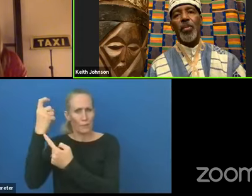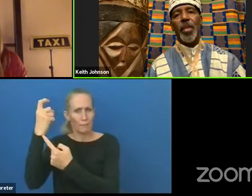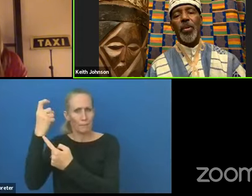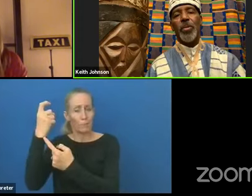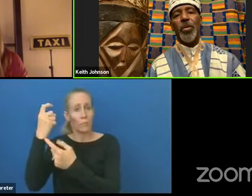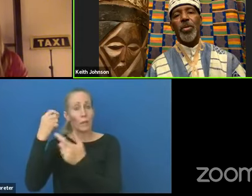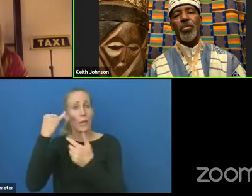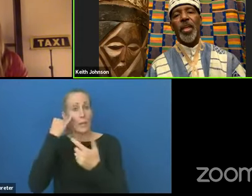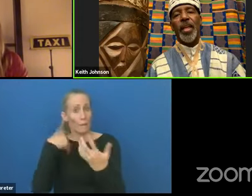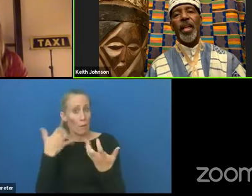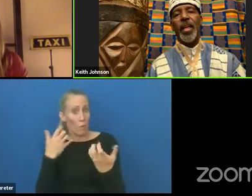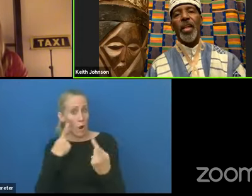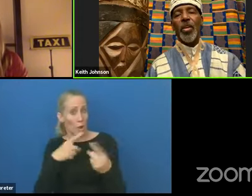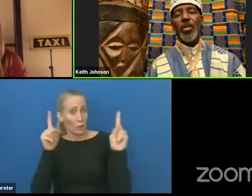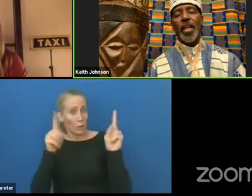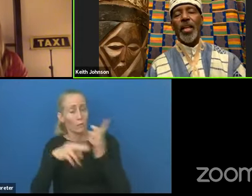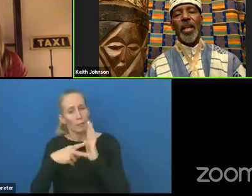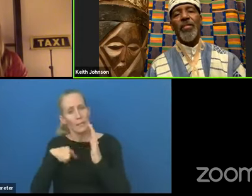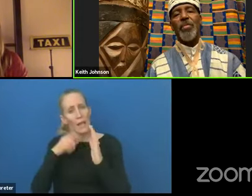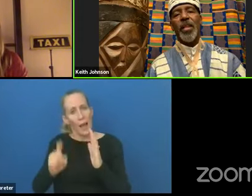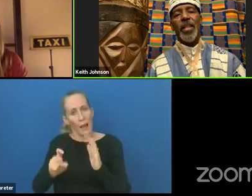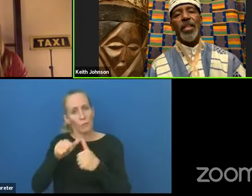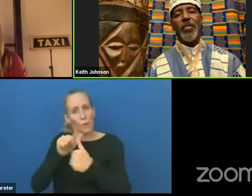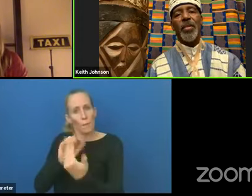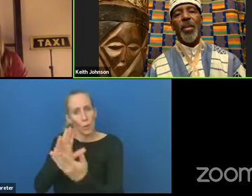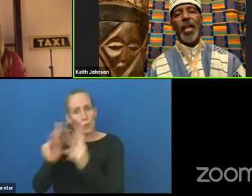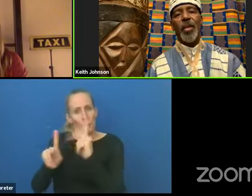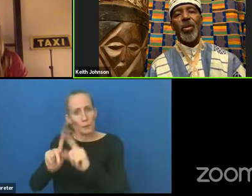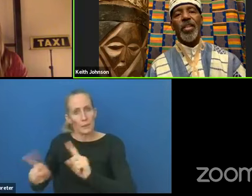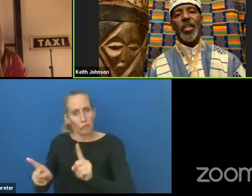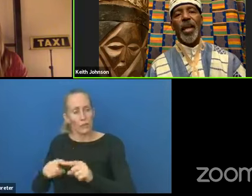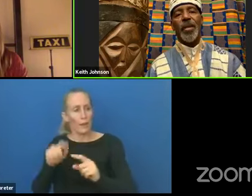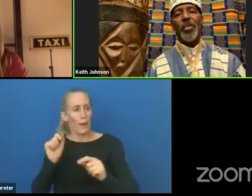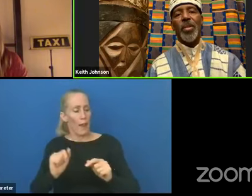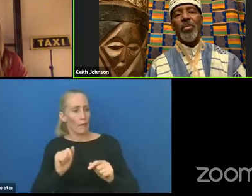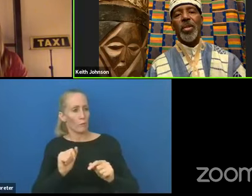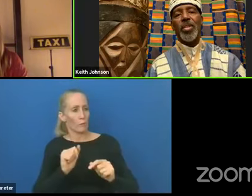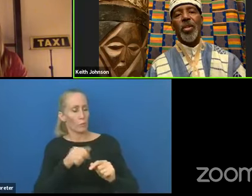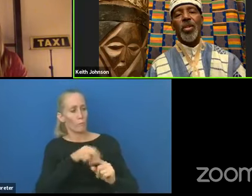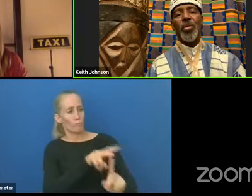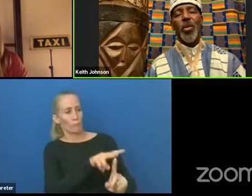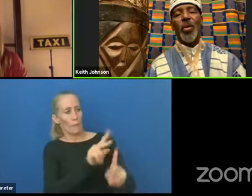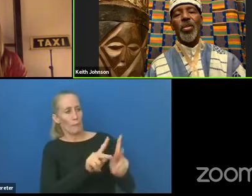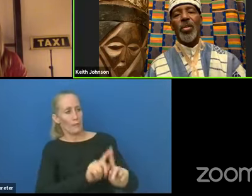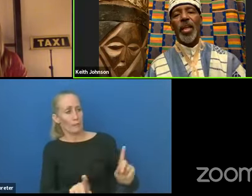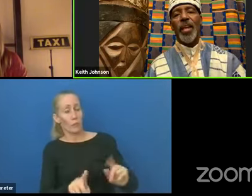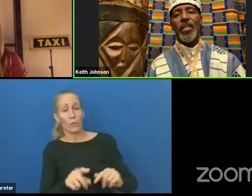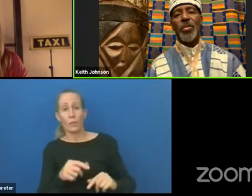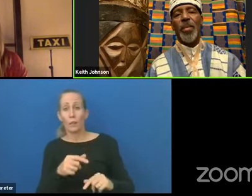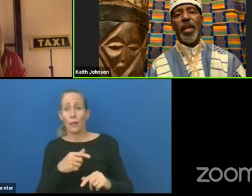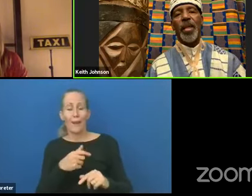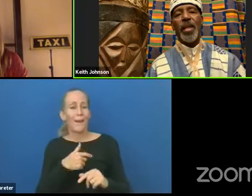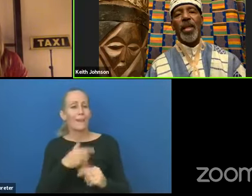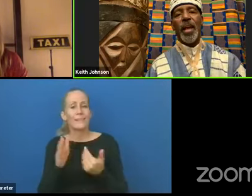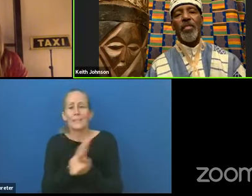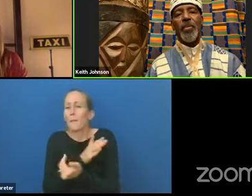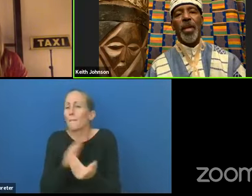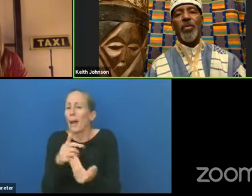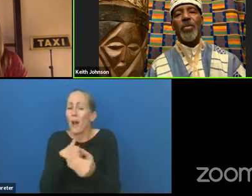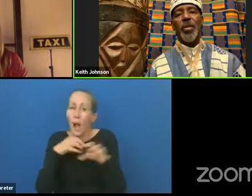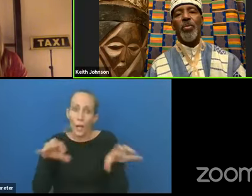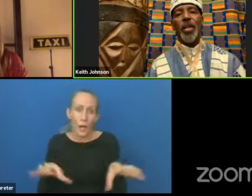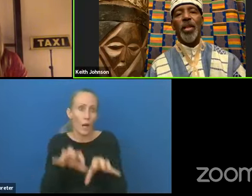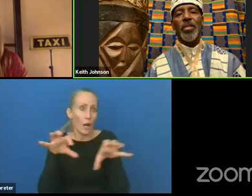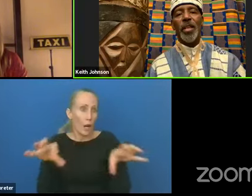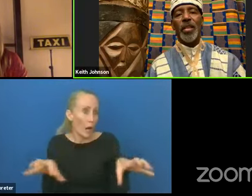and how people approach me. You can never please everybody all the time, but you can do all you can to make life